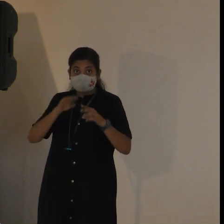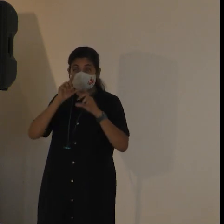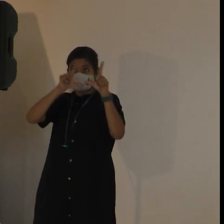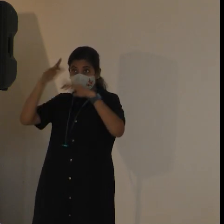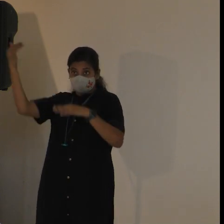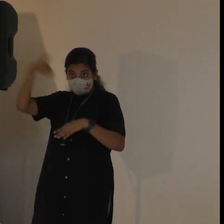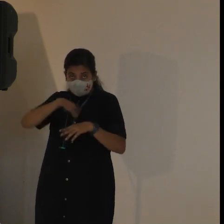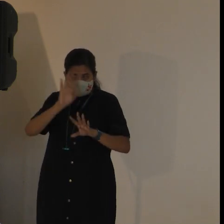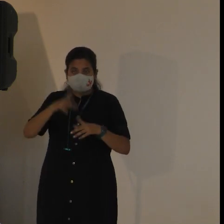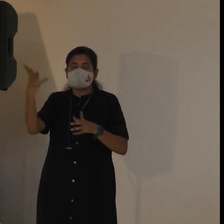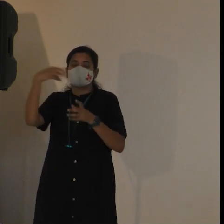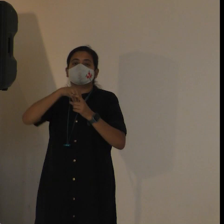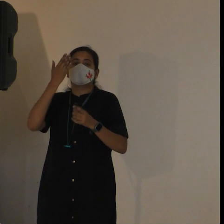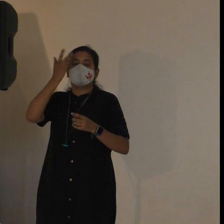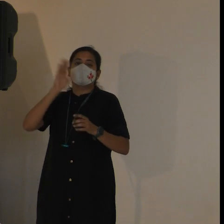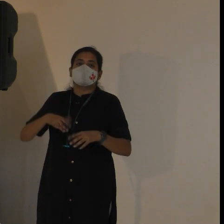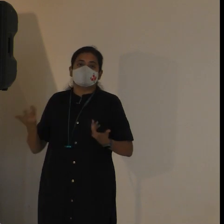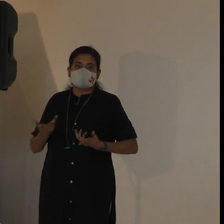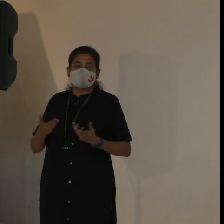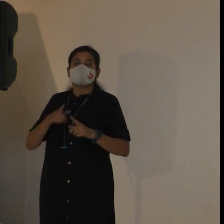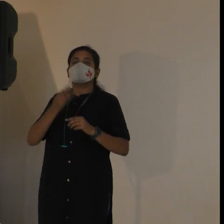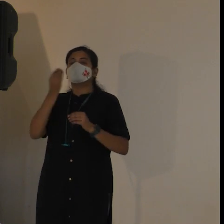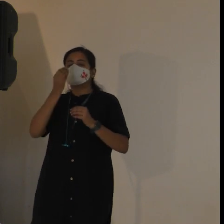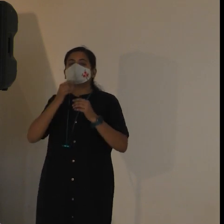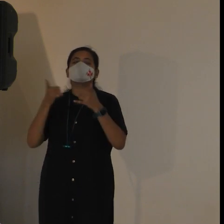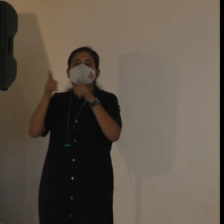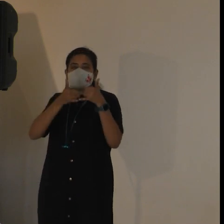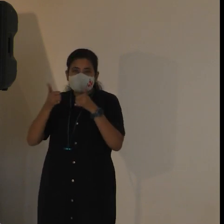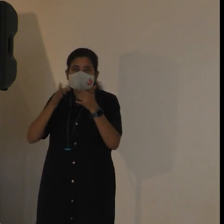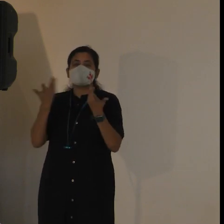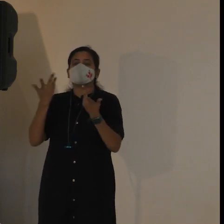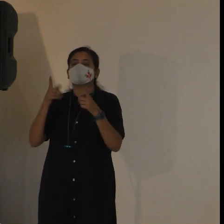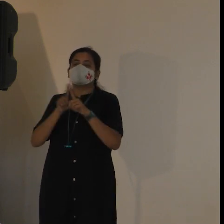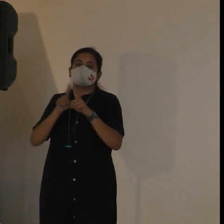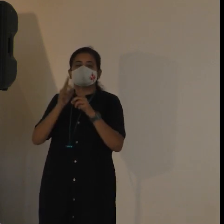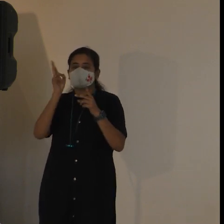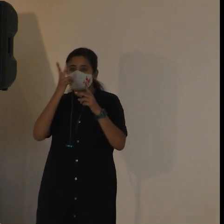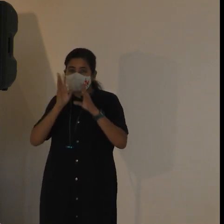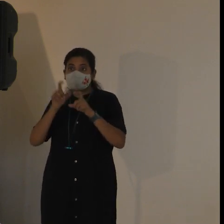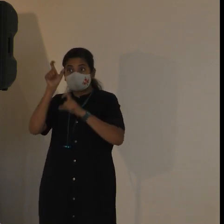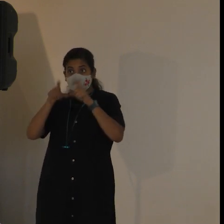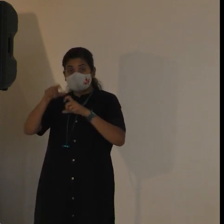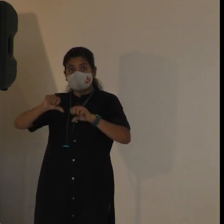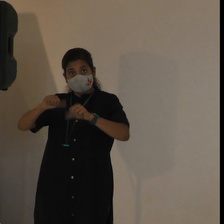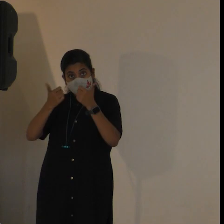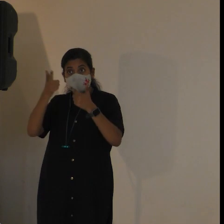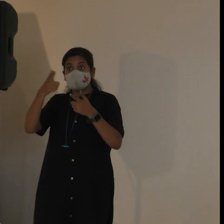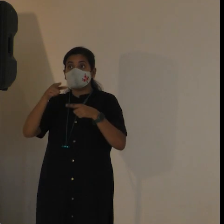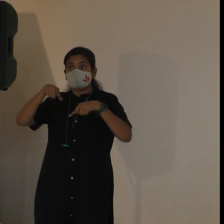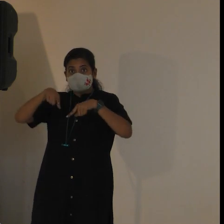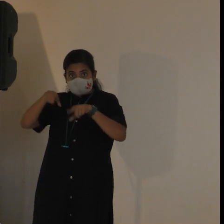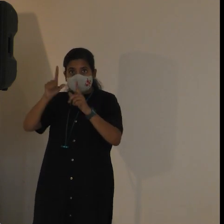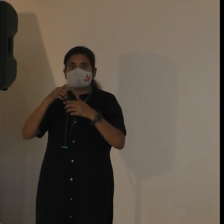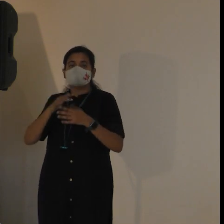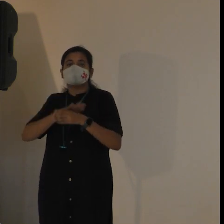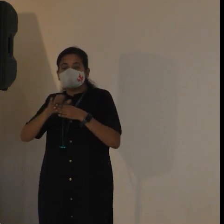museum. So these are going to include puzzles, discovery box, and match the following, so that the audiences can engage with